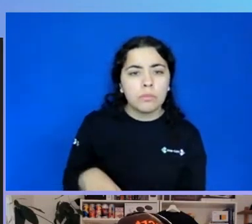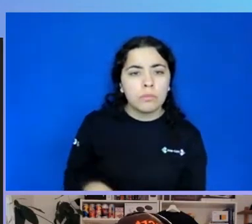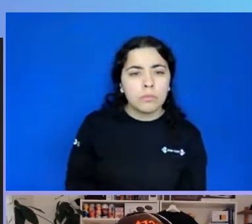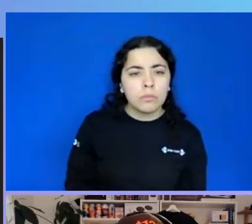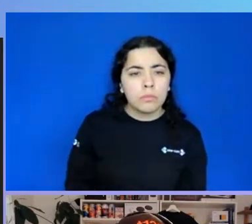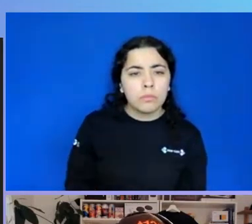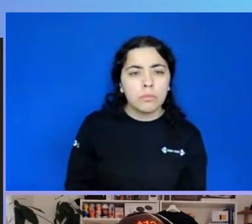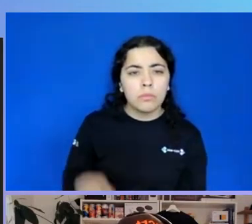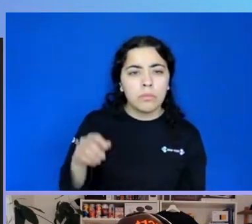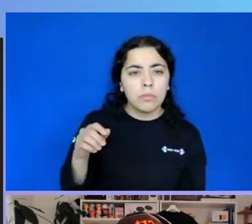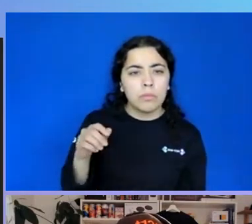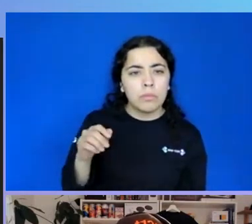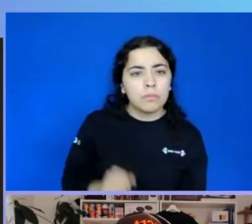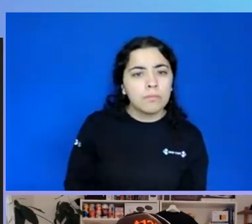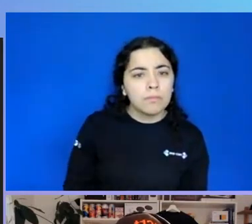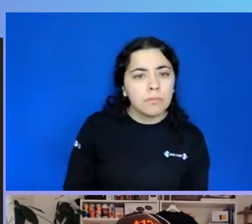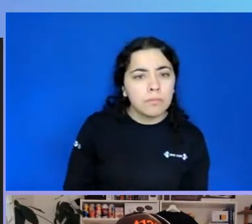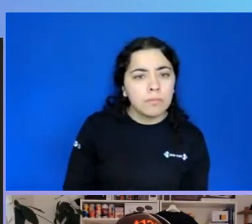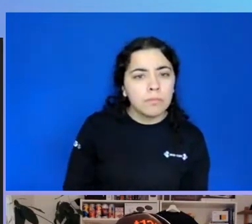in Swedish,